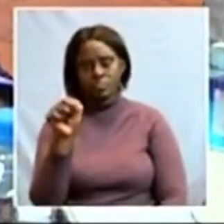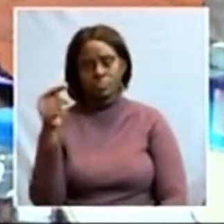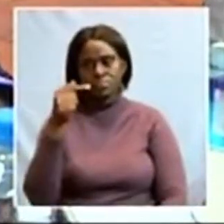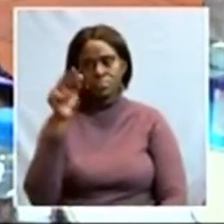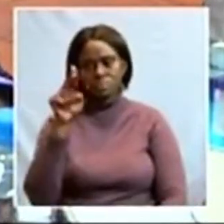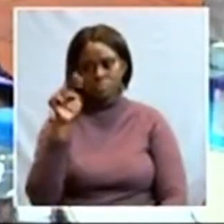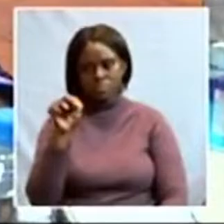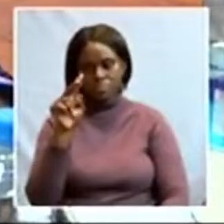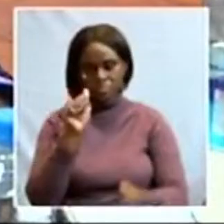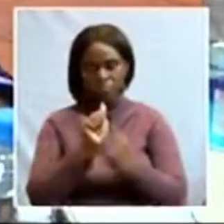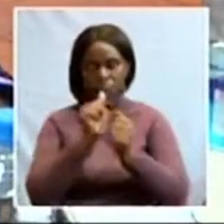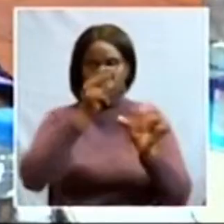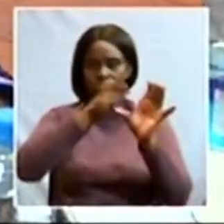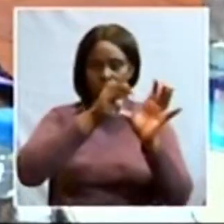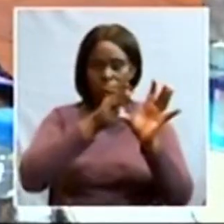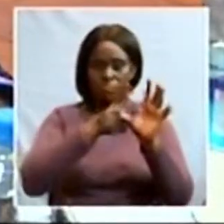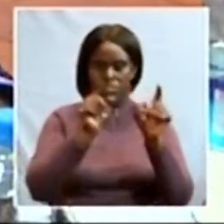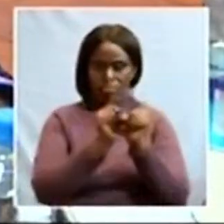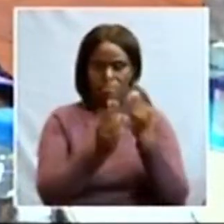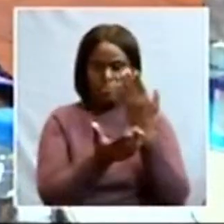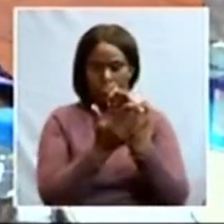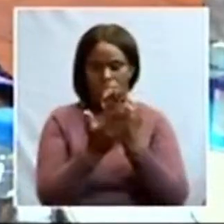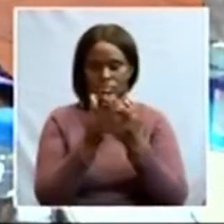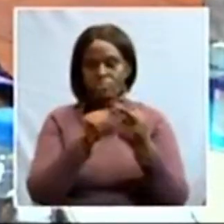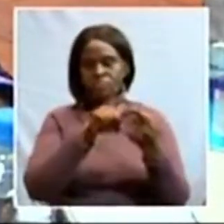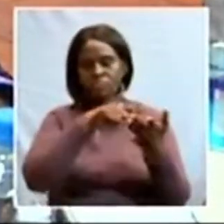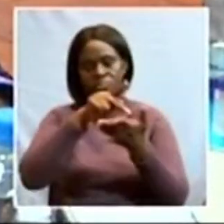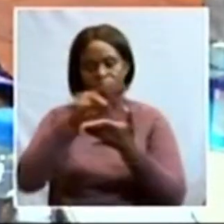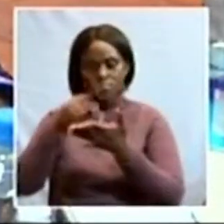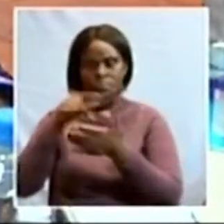and fuel coupon are attached to the payment